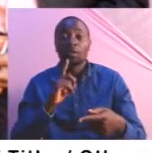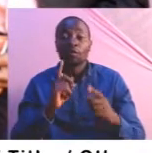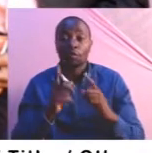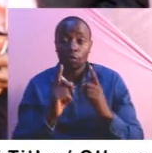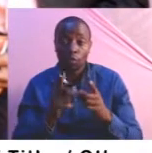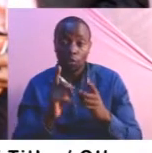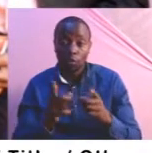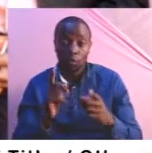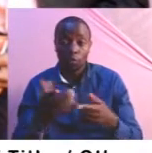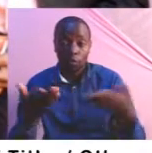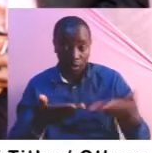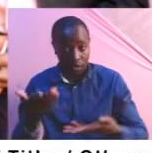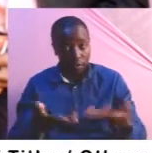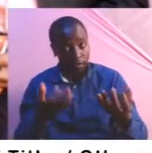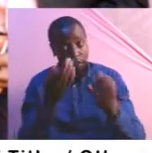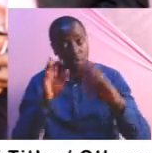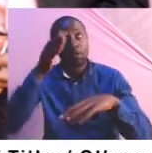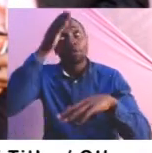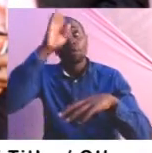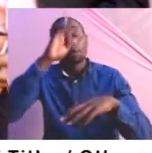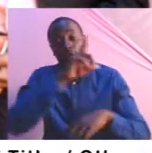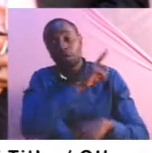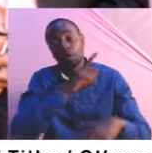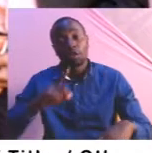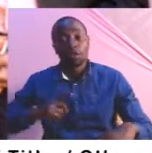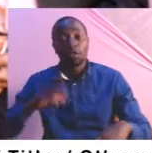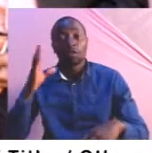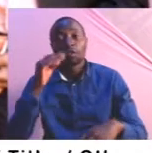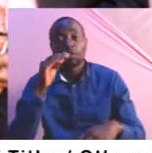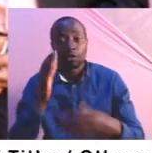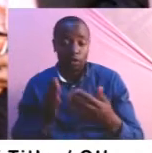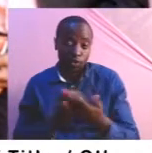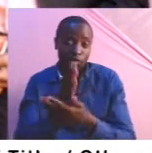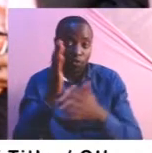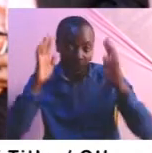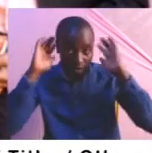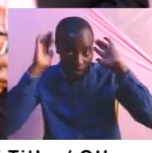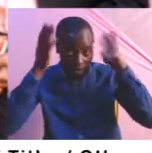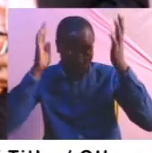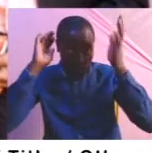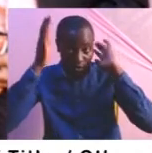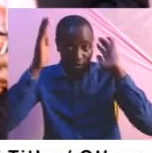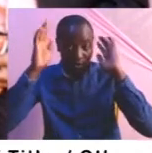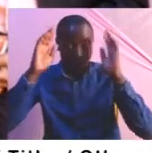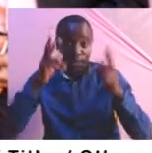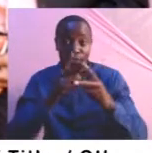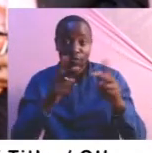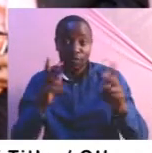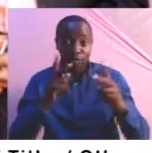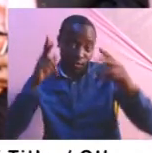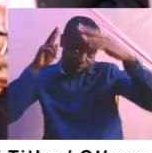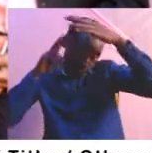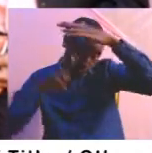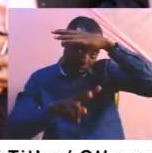God, don't go this way, and the Lord is speaking through a donkey. You know, it is so prophetic, and